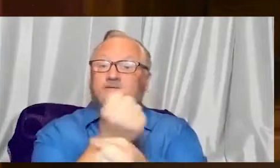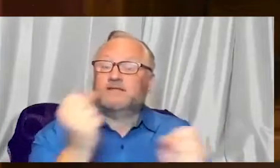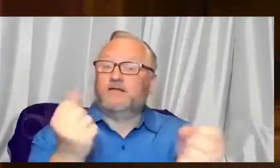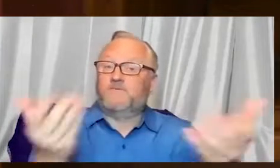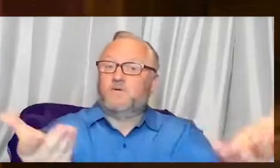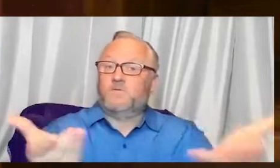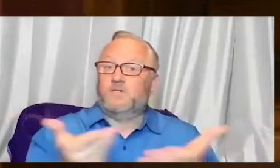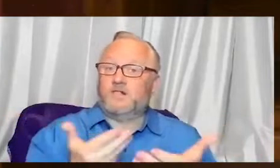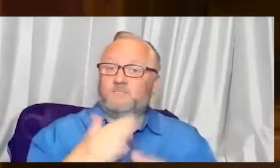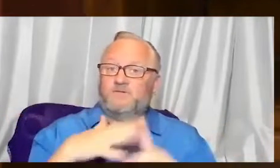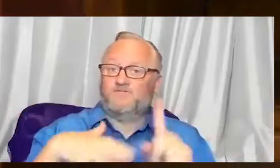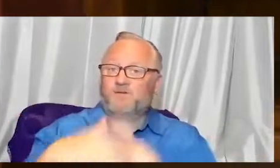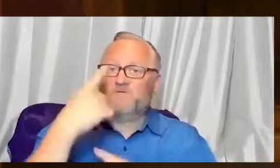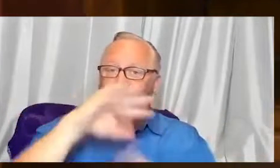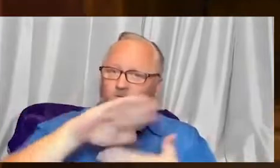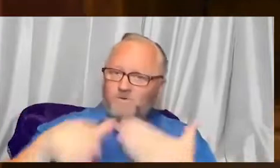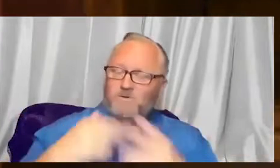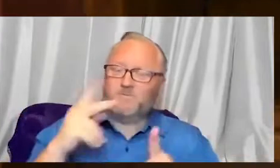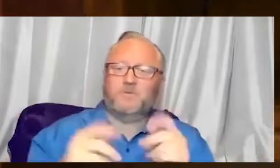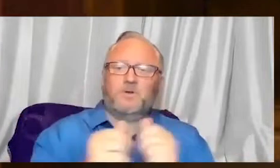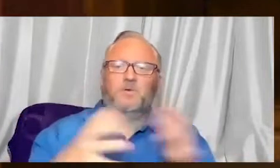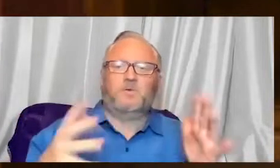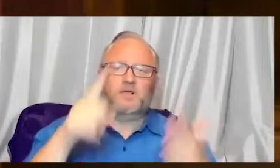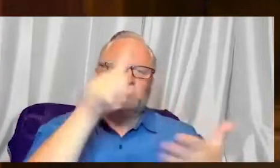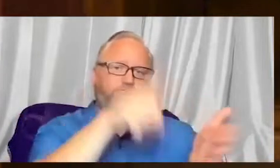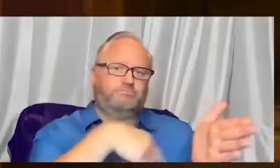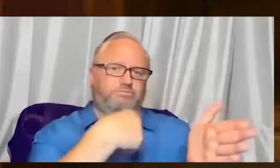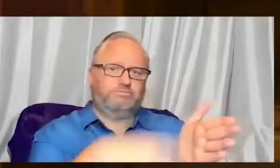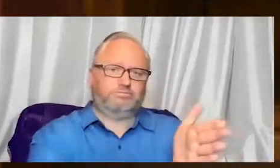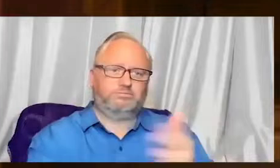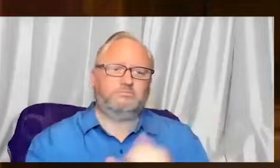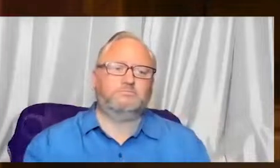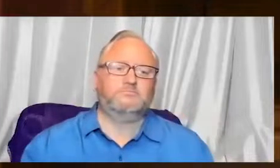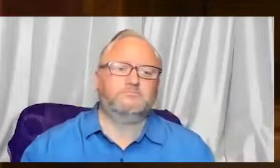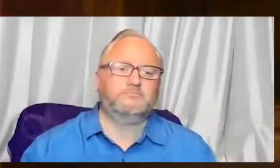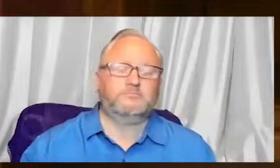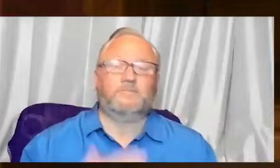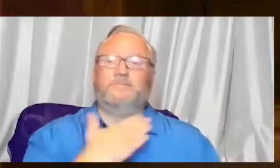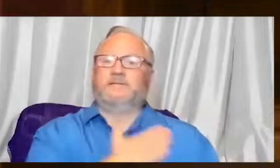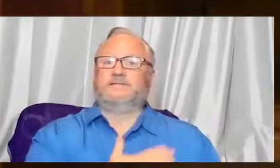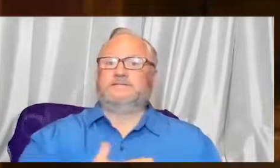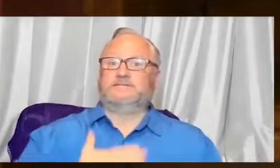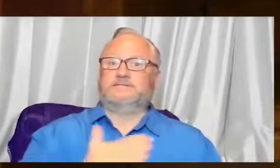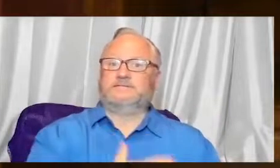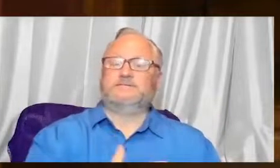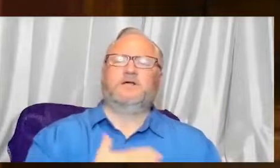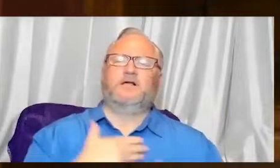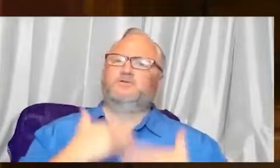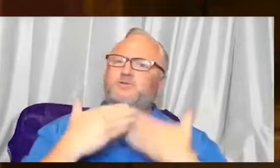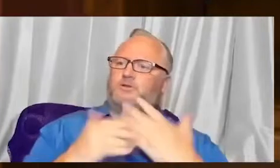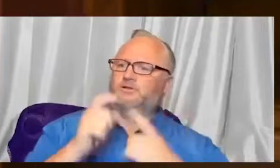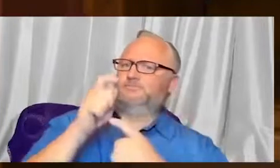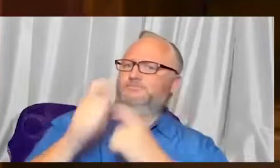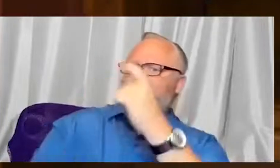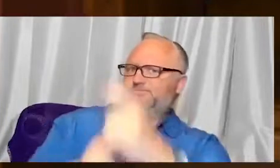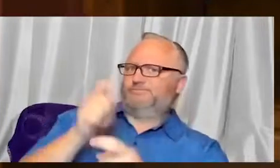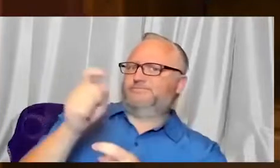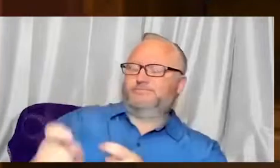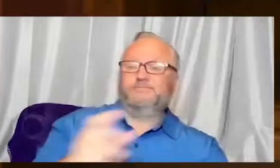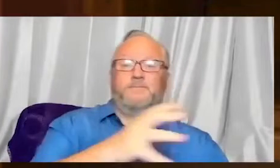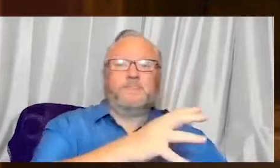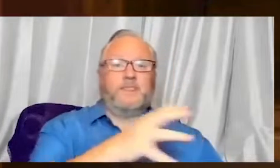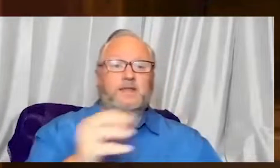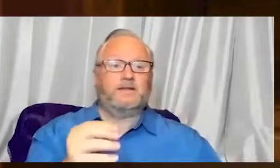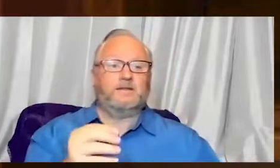for all people without discrimination. Please give generously and as you